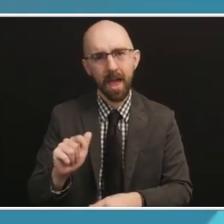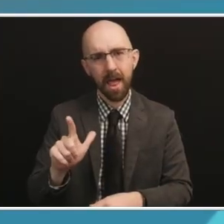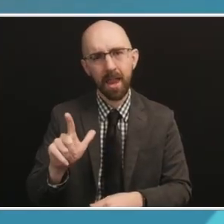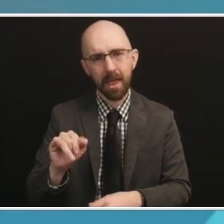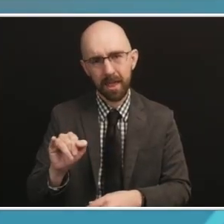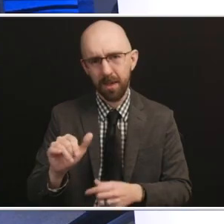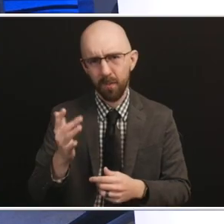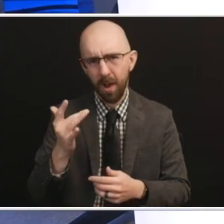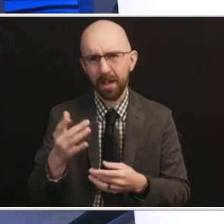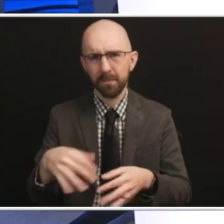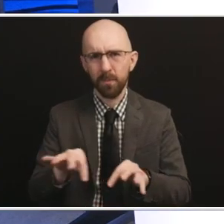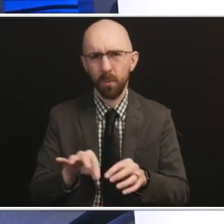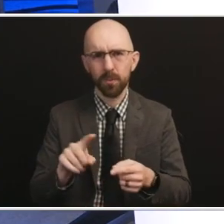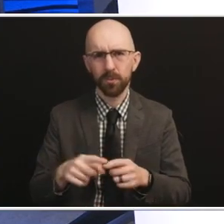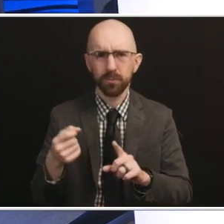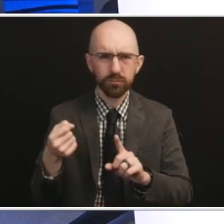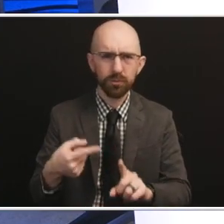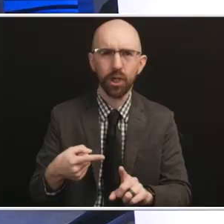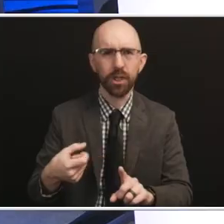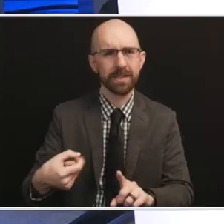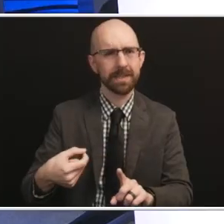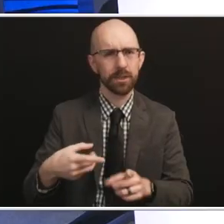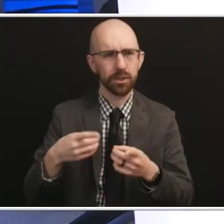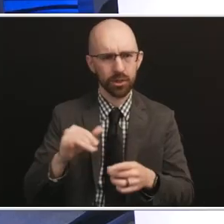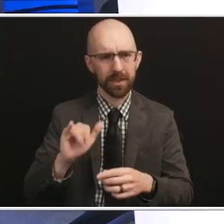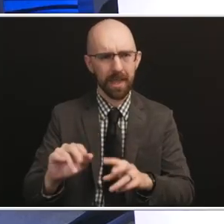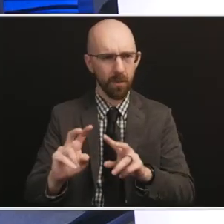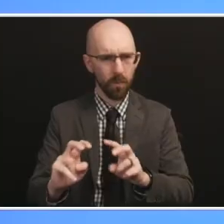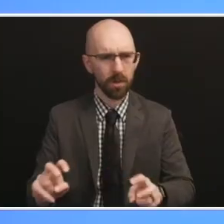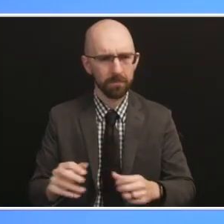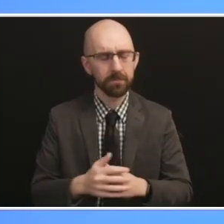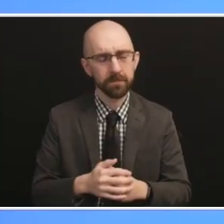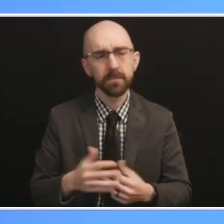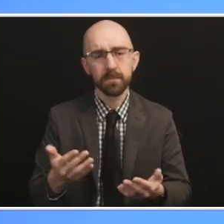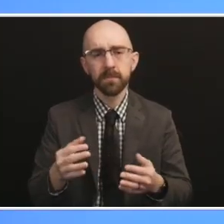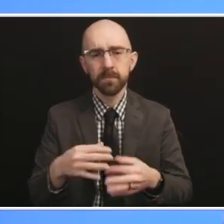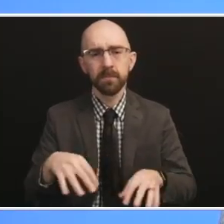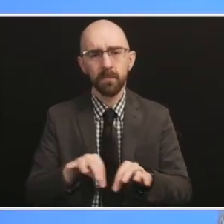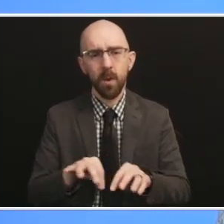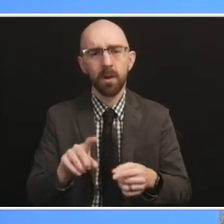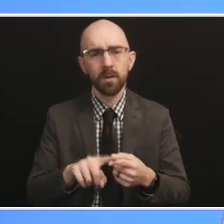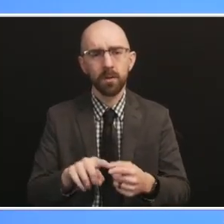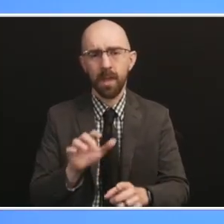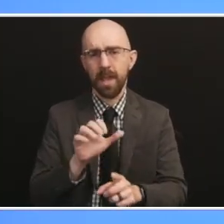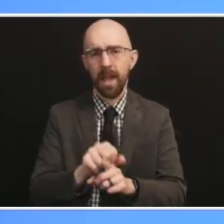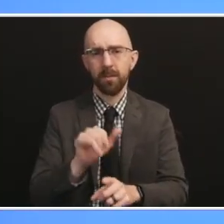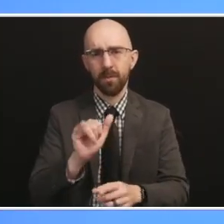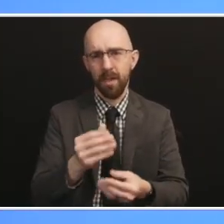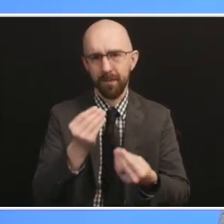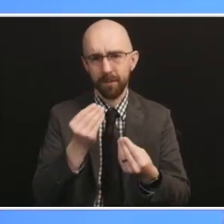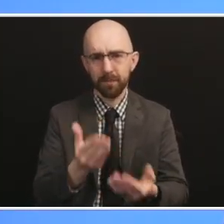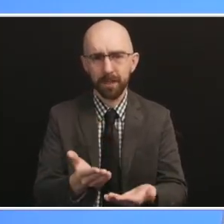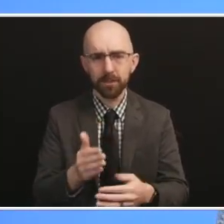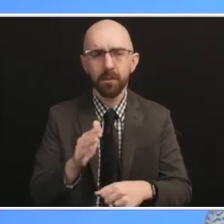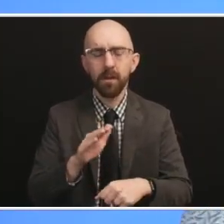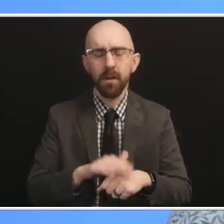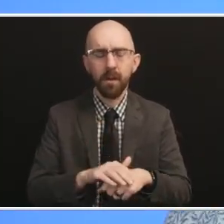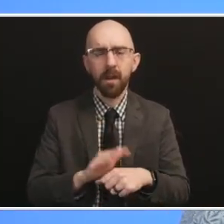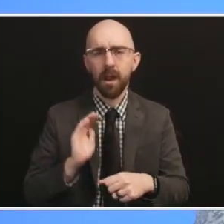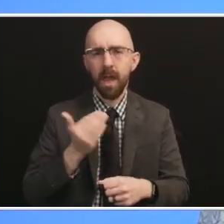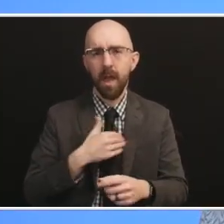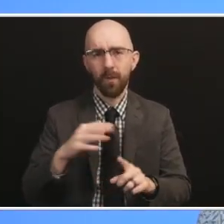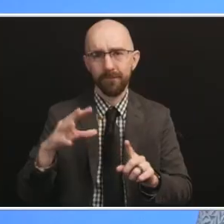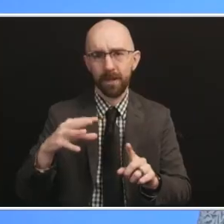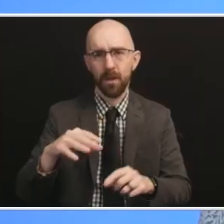a seizure during that workup? Yeah, so it's really important to capture that information on our video